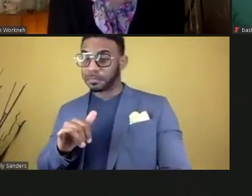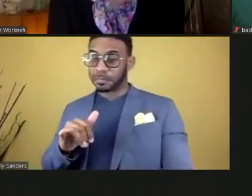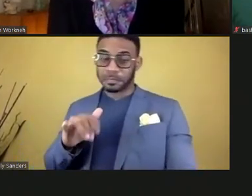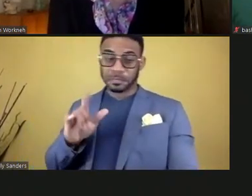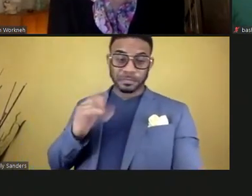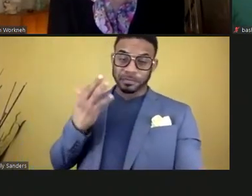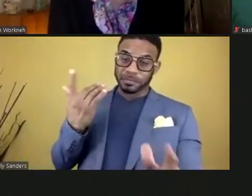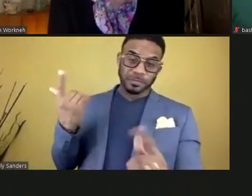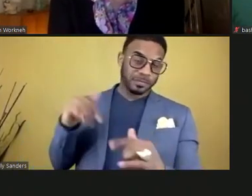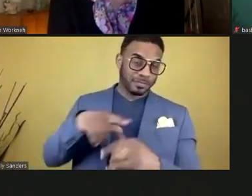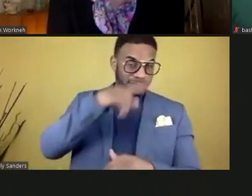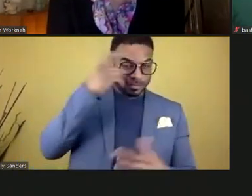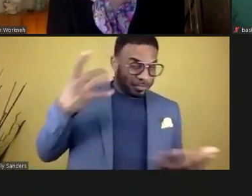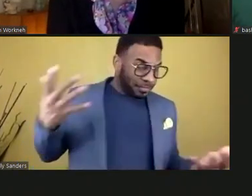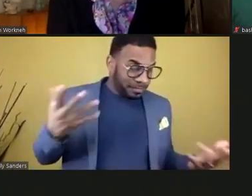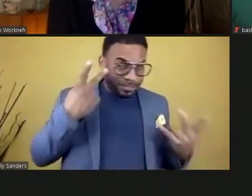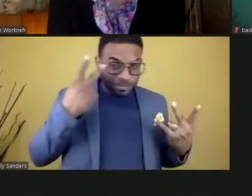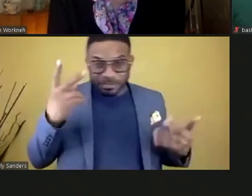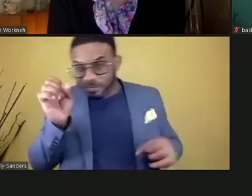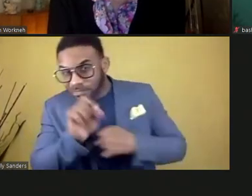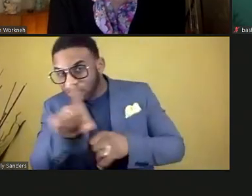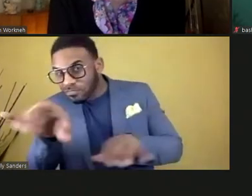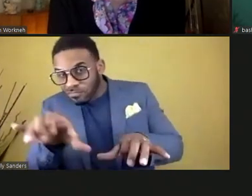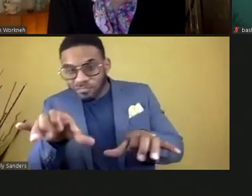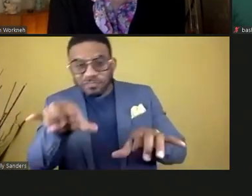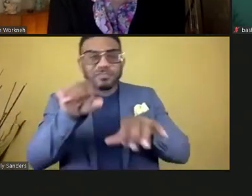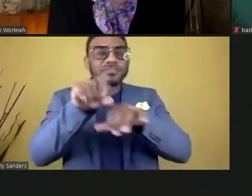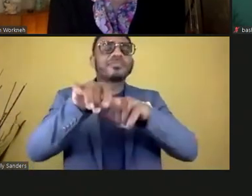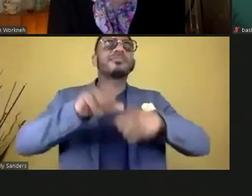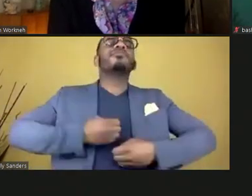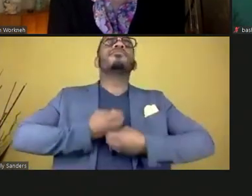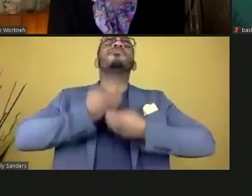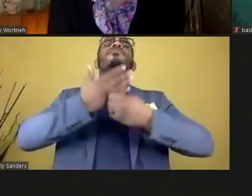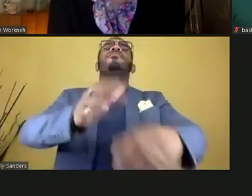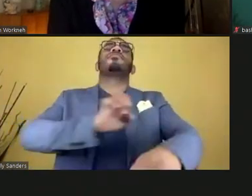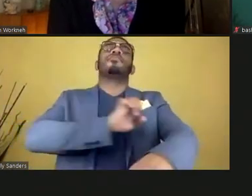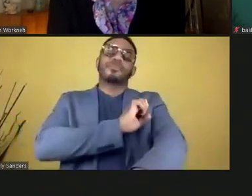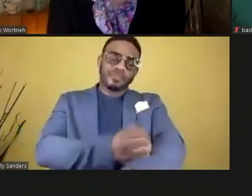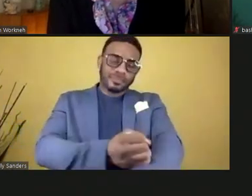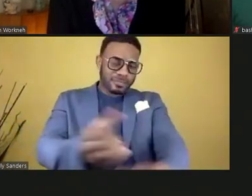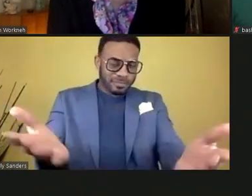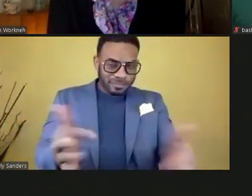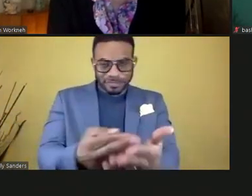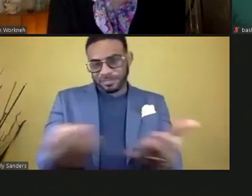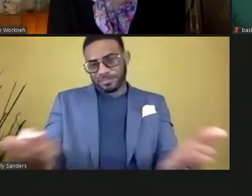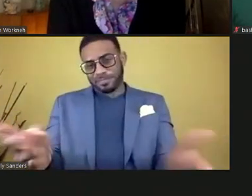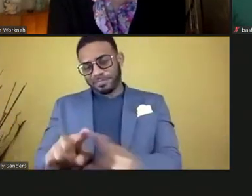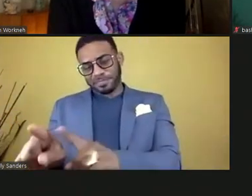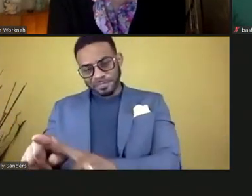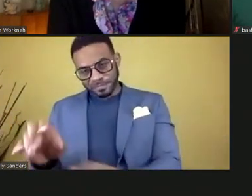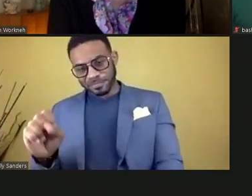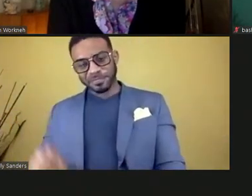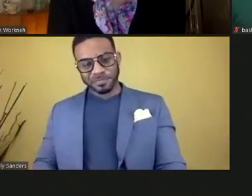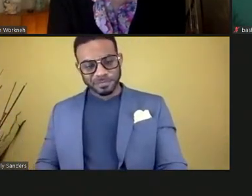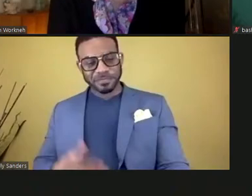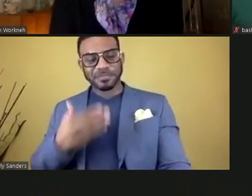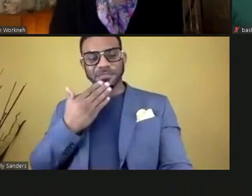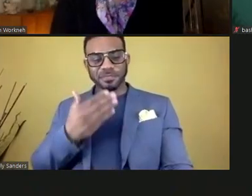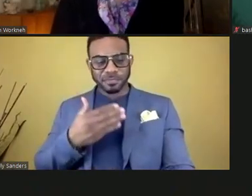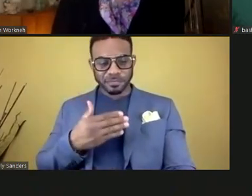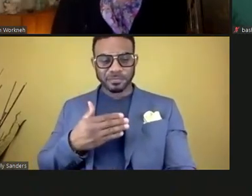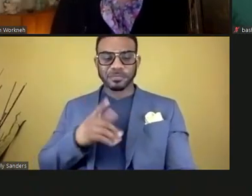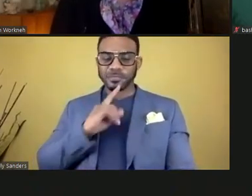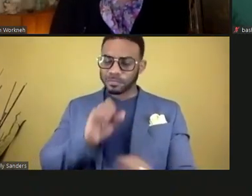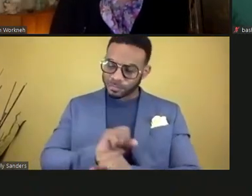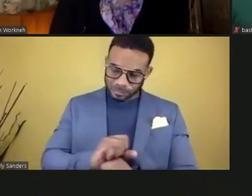wait to come this summer and see the work, and I'm sending all the energies, and I'm here as a resource as well. So thank you. And